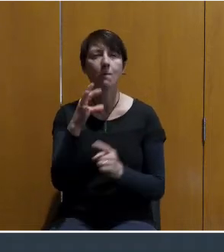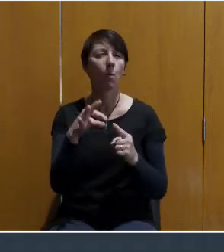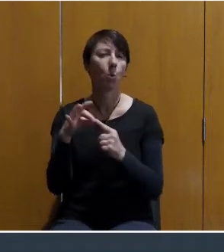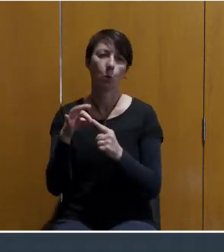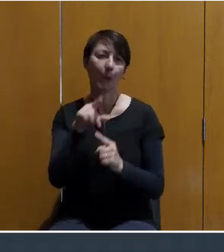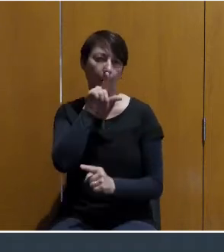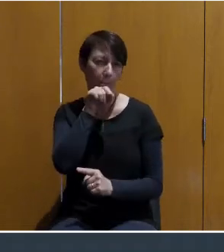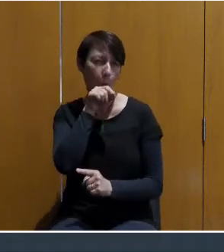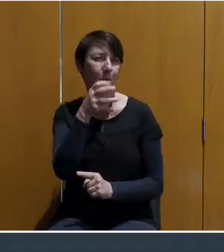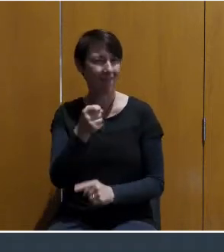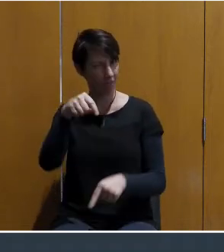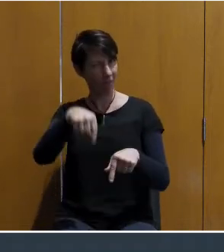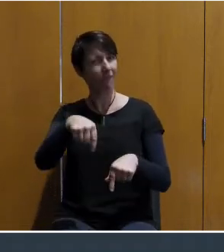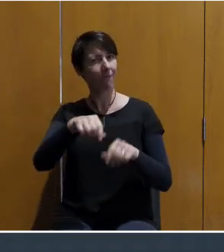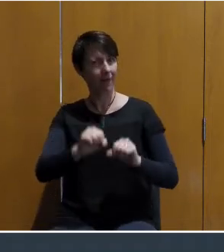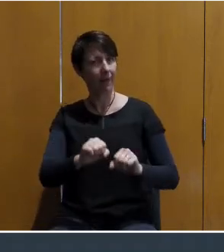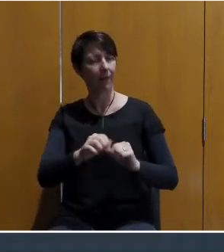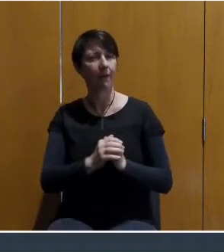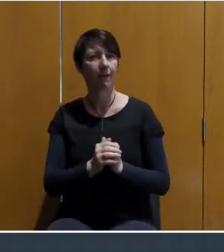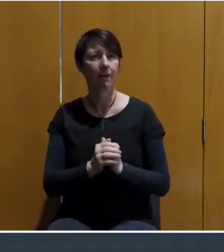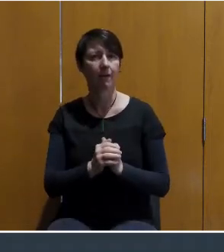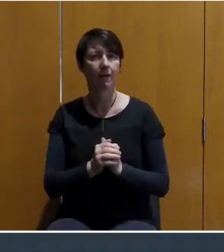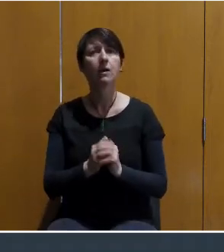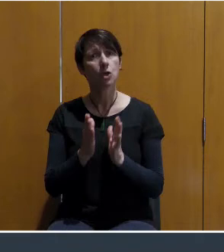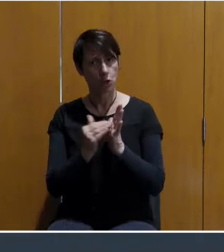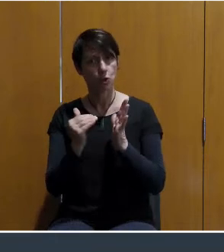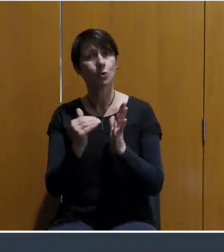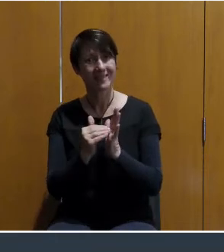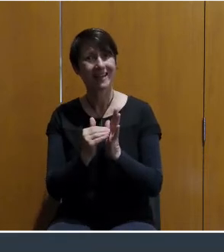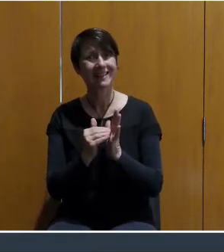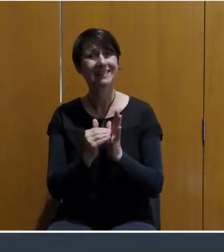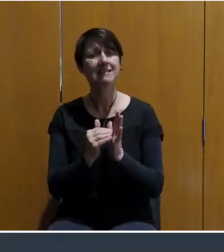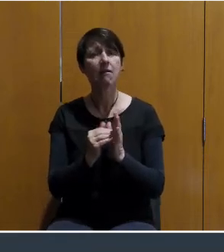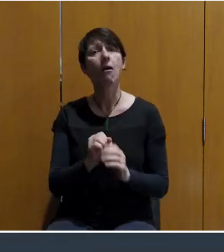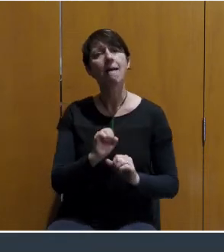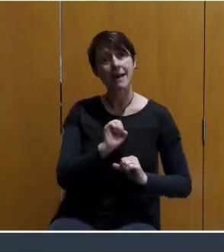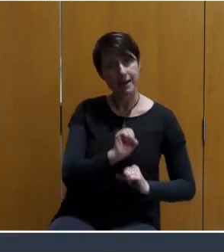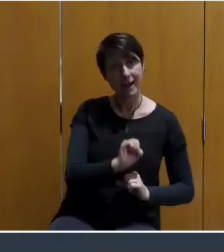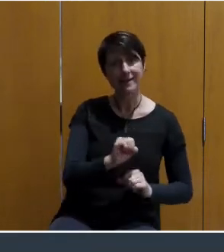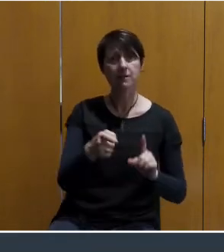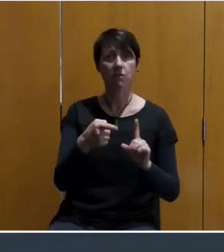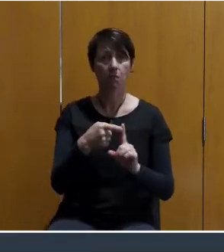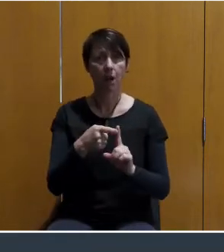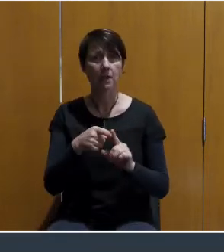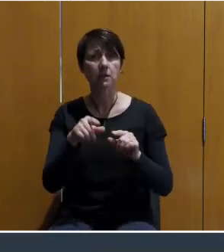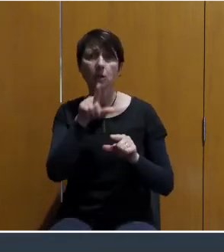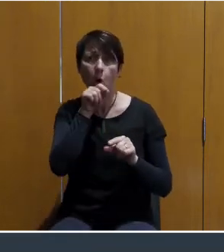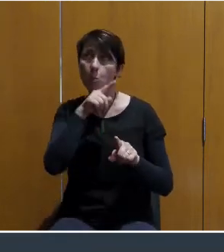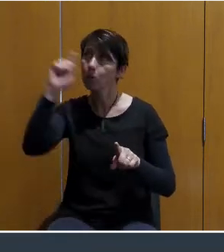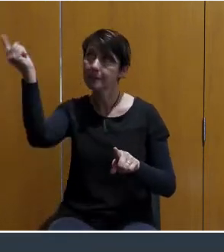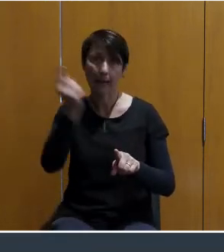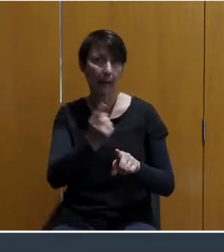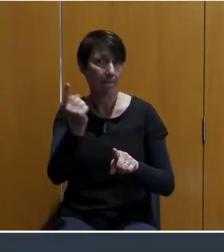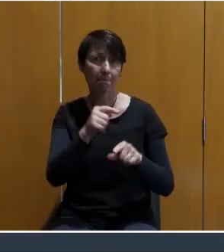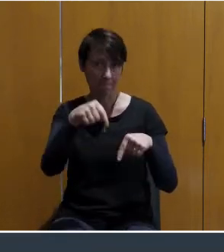world. New Zealand's native and endemic birds are at a huge disadvantage compared to other native and endemic species